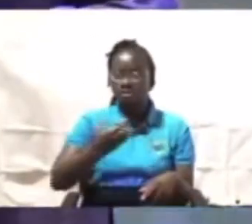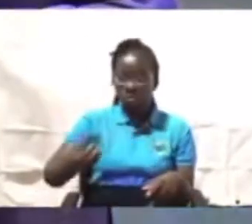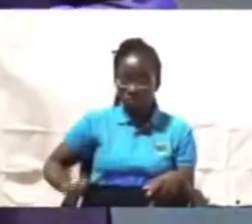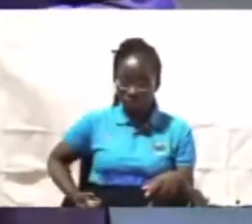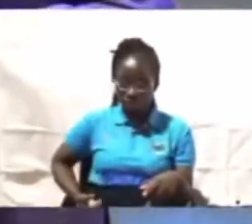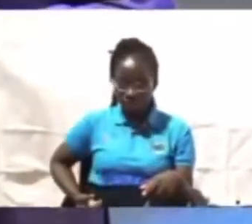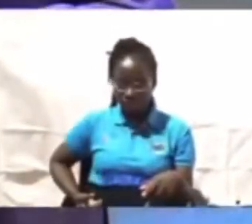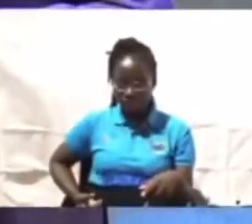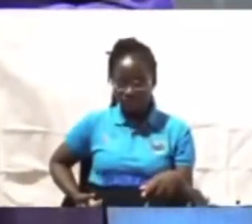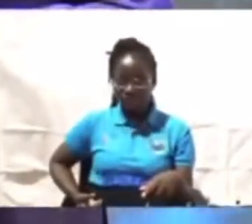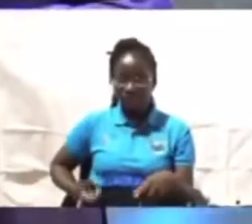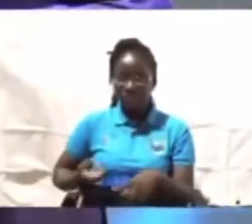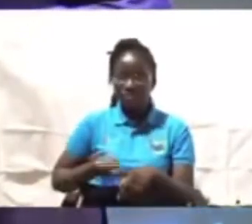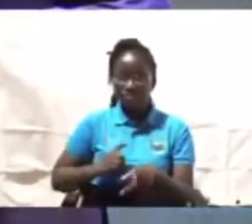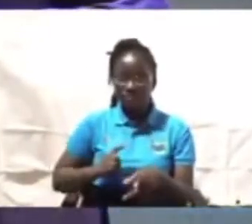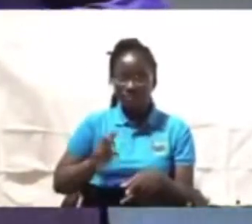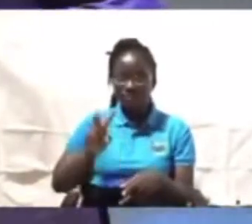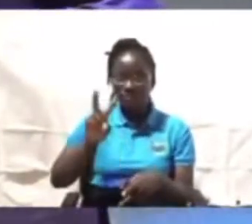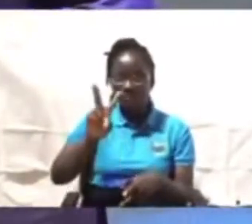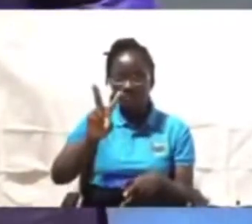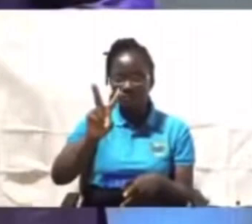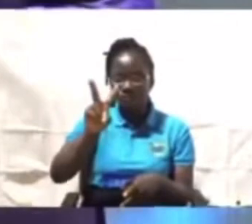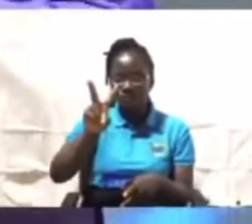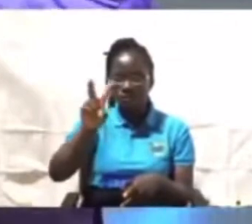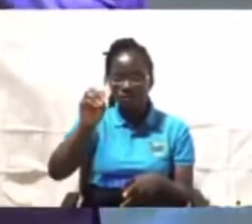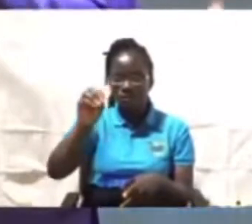Amen, your papa. My wound some money.